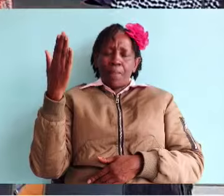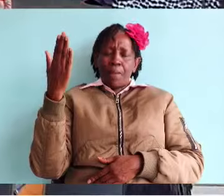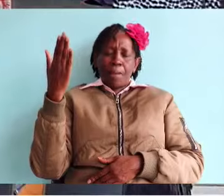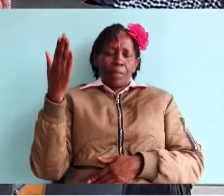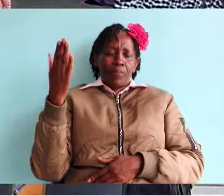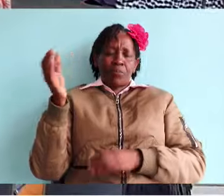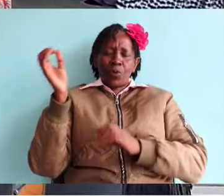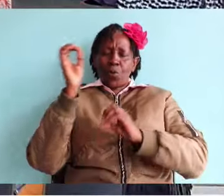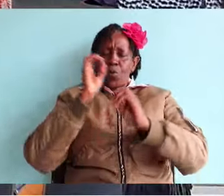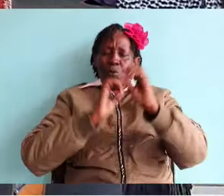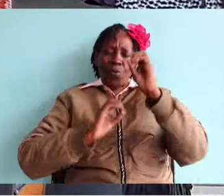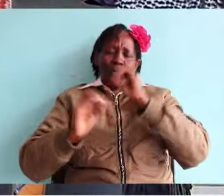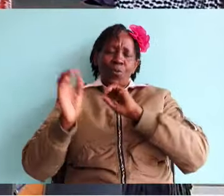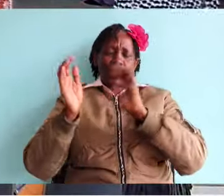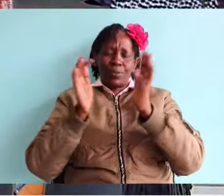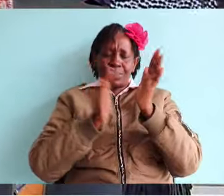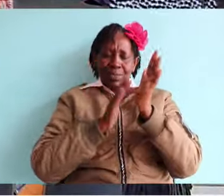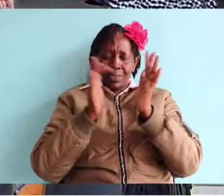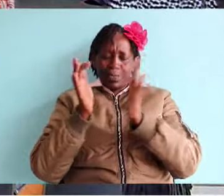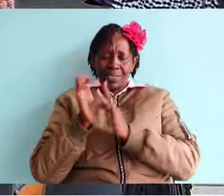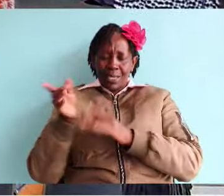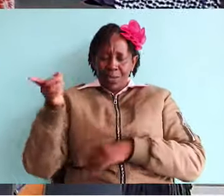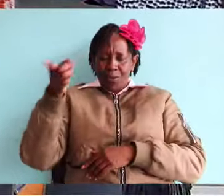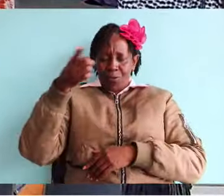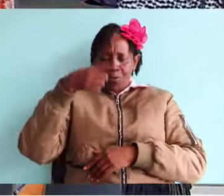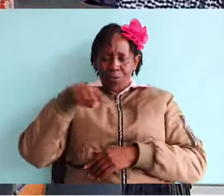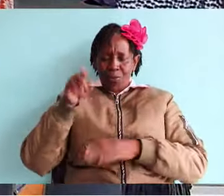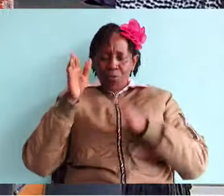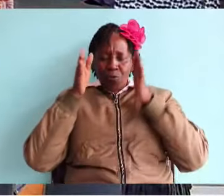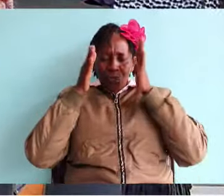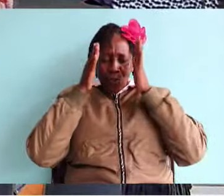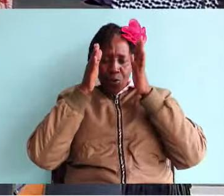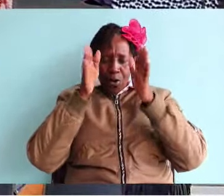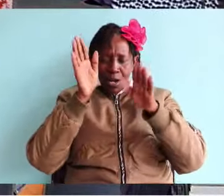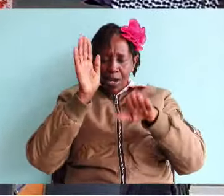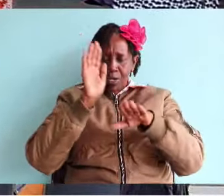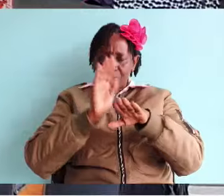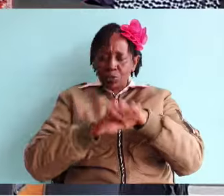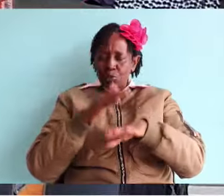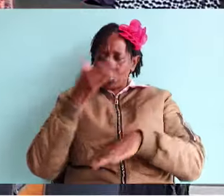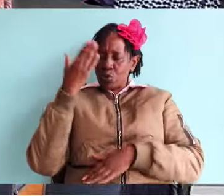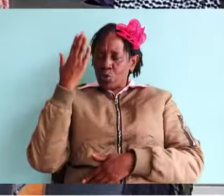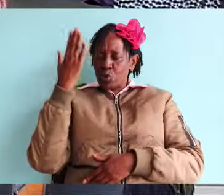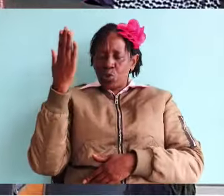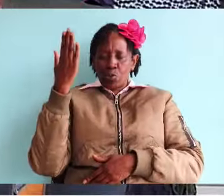Oh Jesus, we turn our eyes to You.